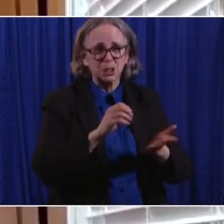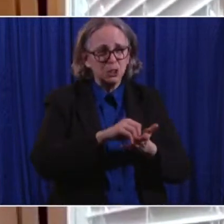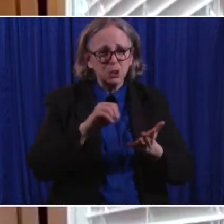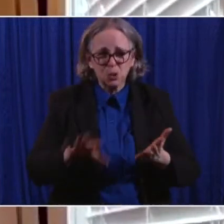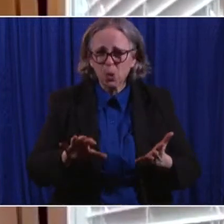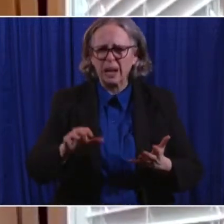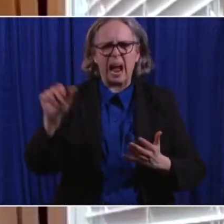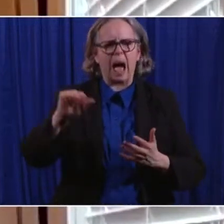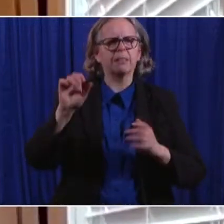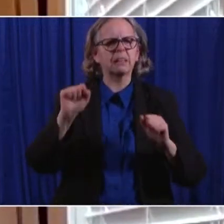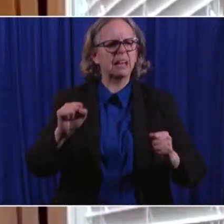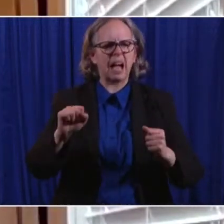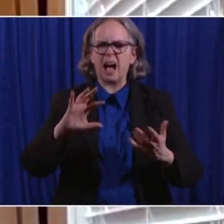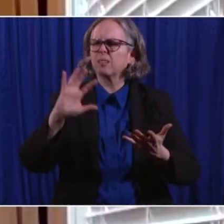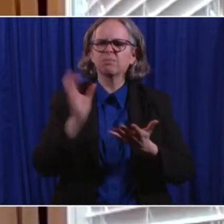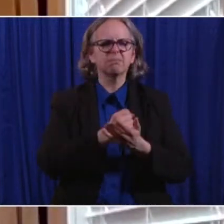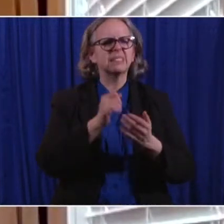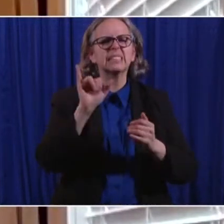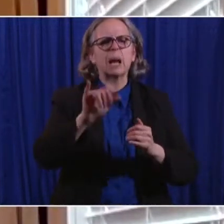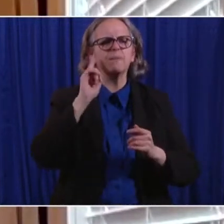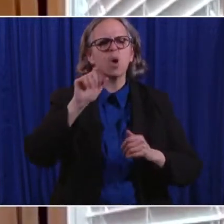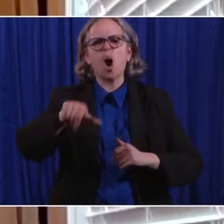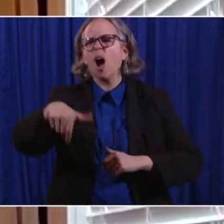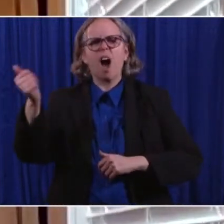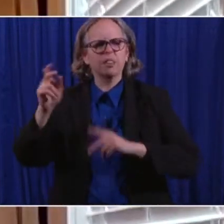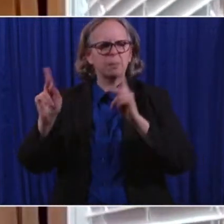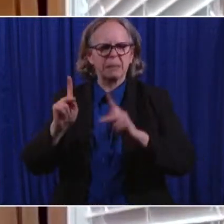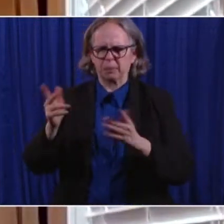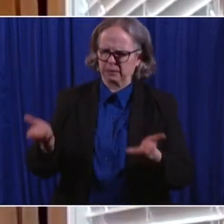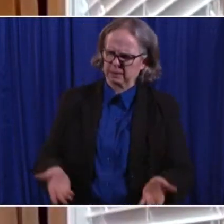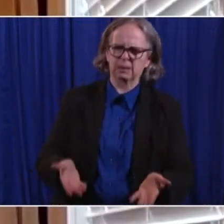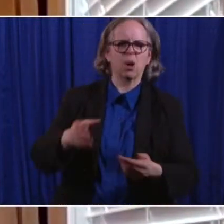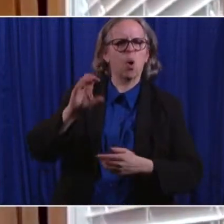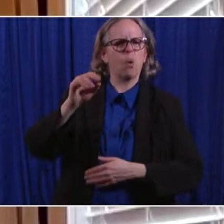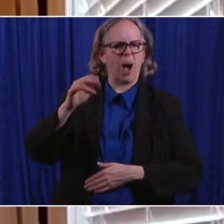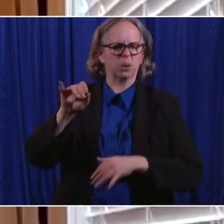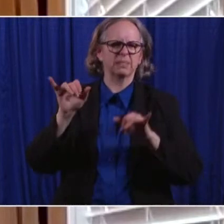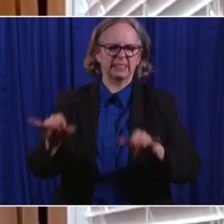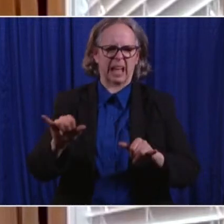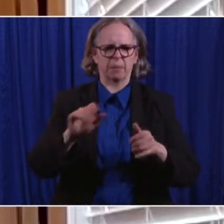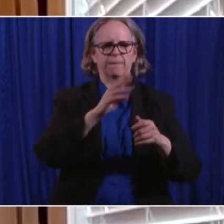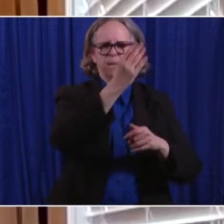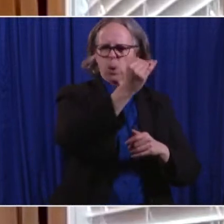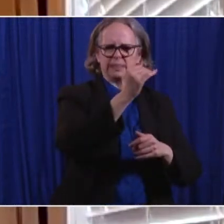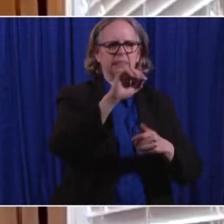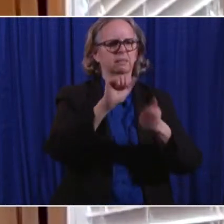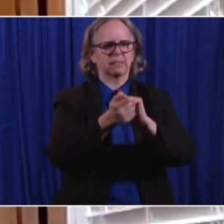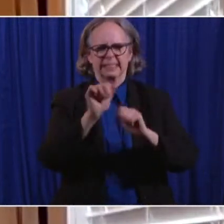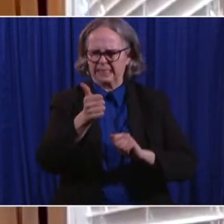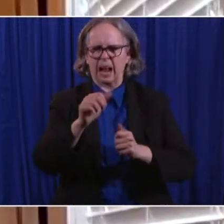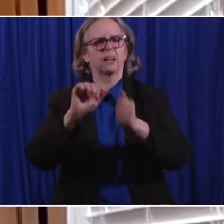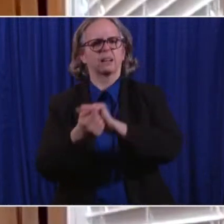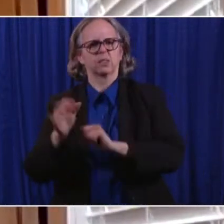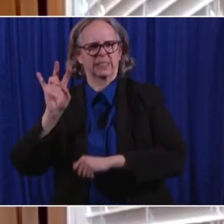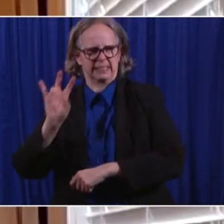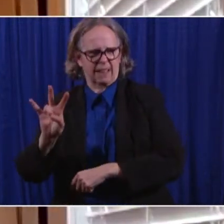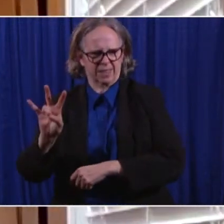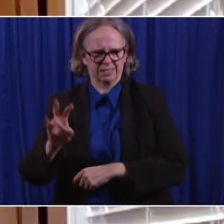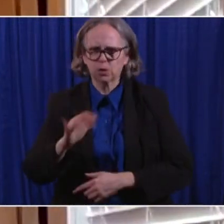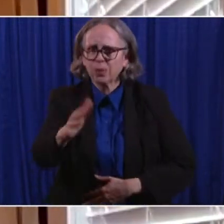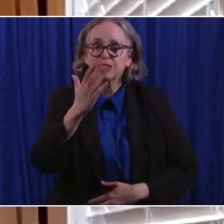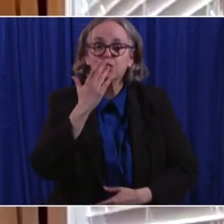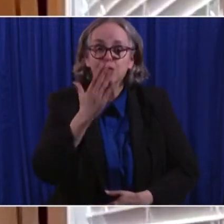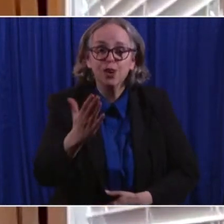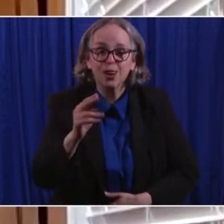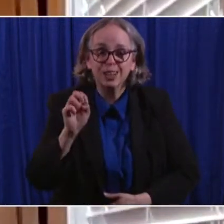for most other Ohioans. And as you said, Governor, this is, of course, very good news for our student